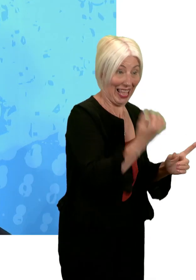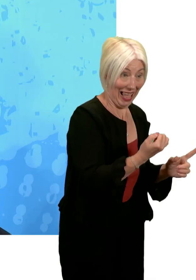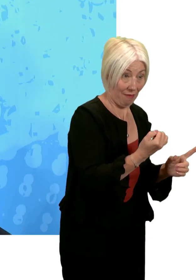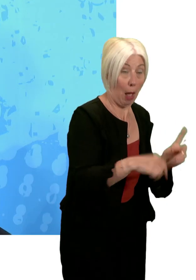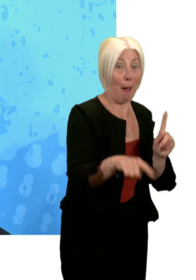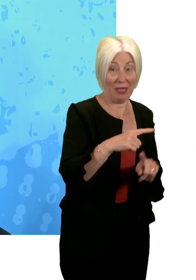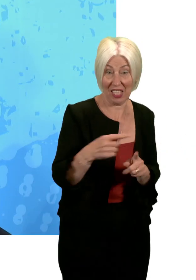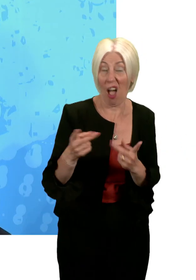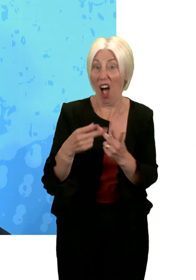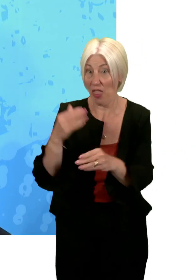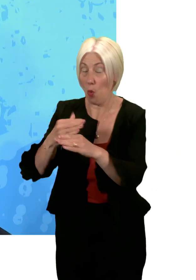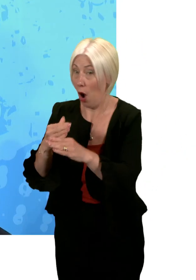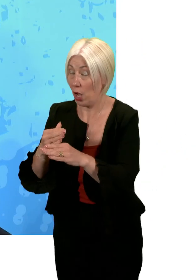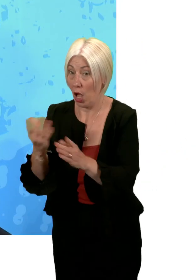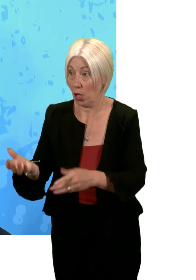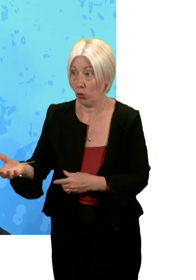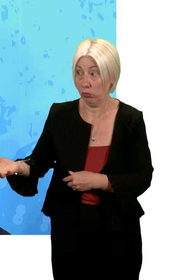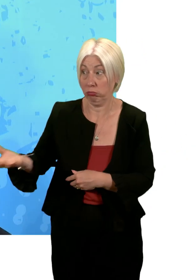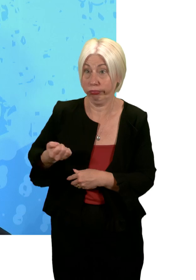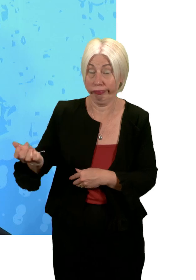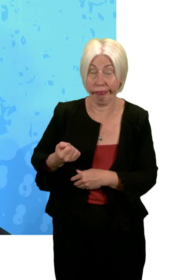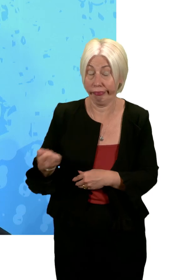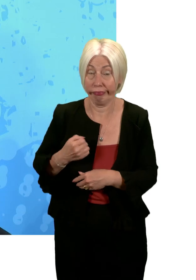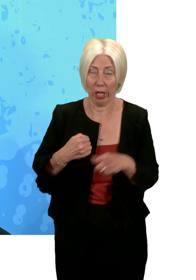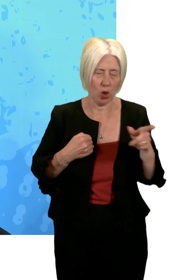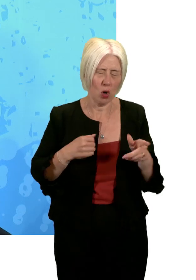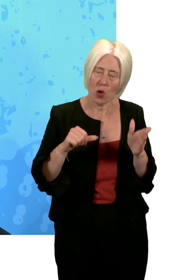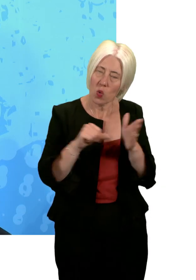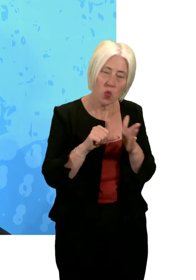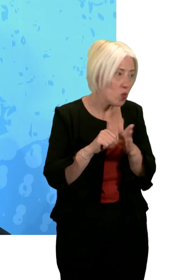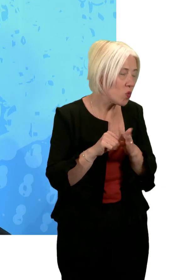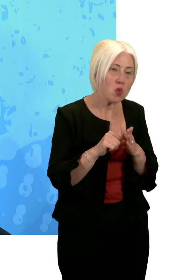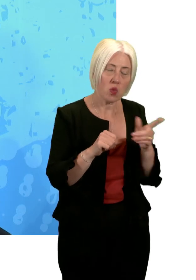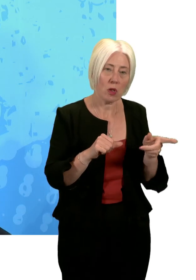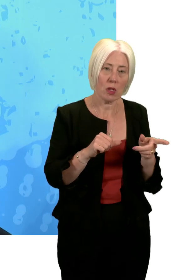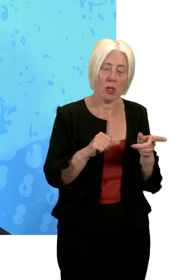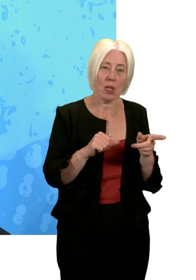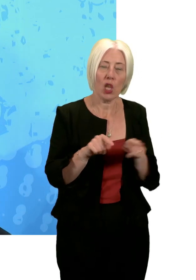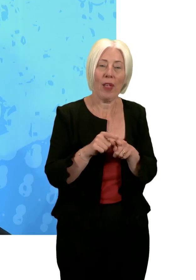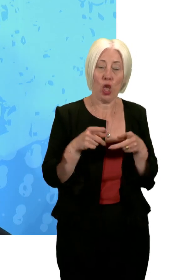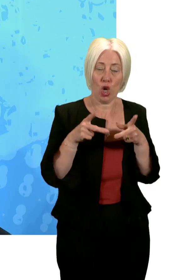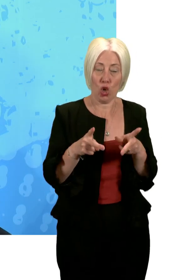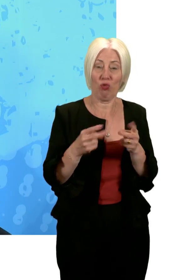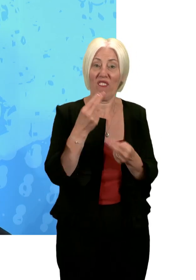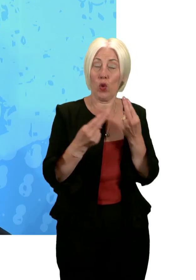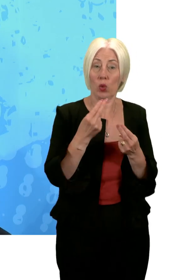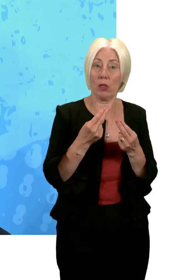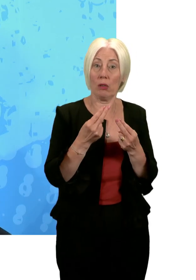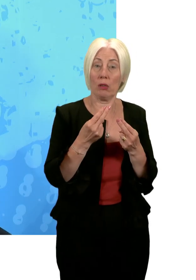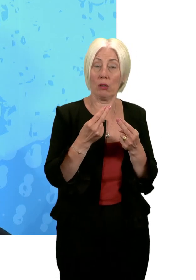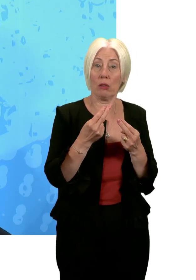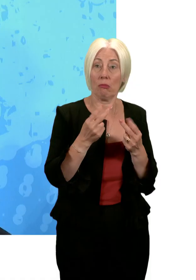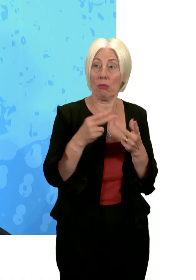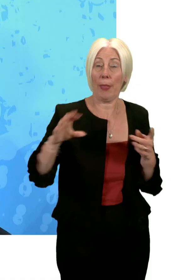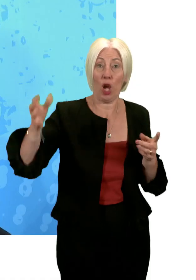anything. So there's a very, very tight market. Talking about street food in other countries, I've seen some terrible street